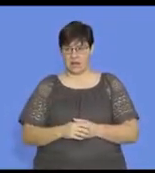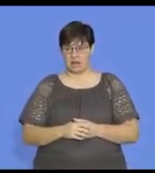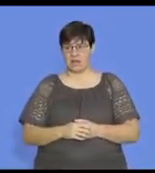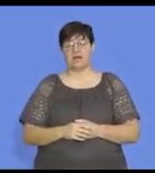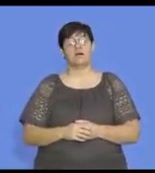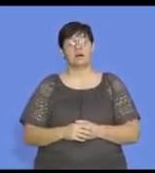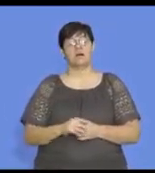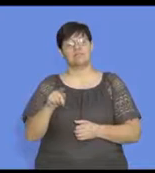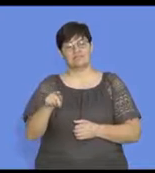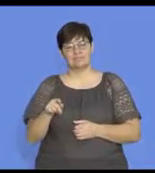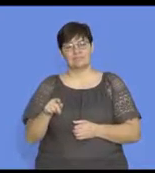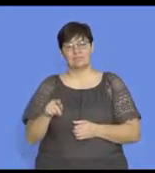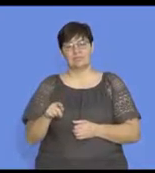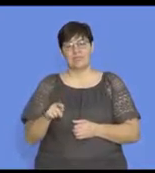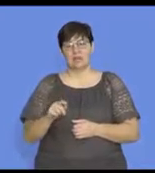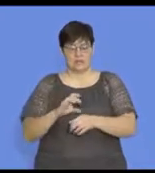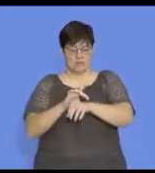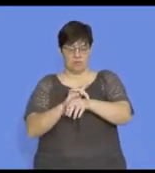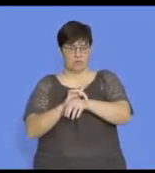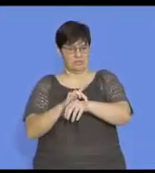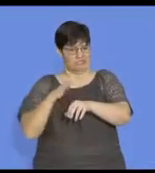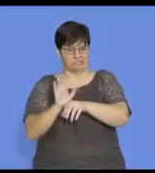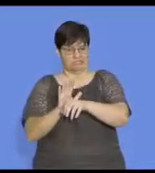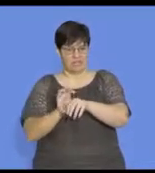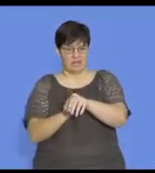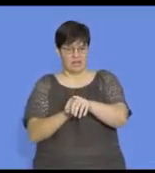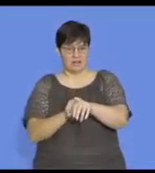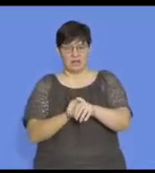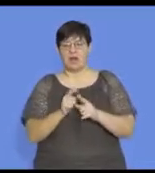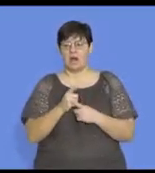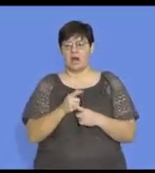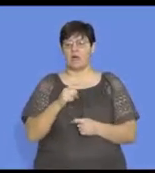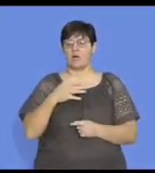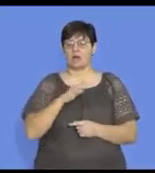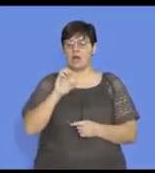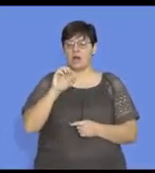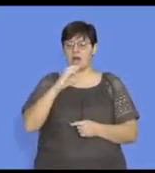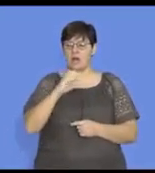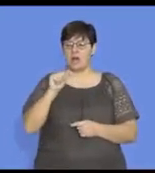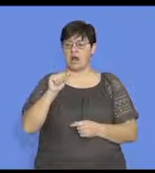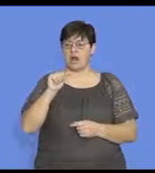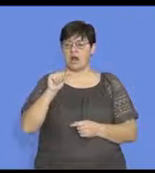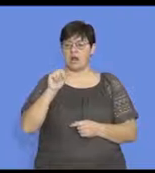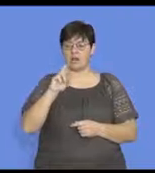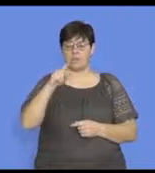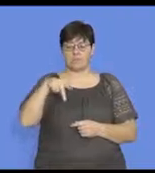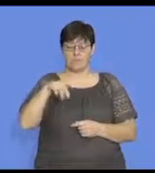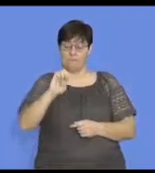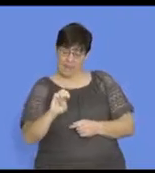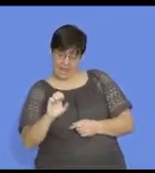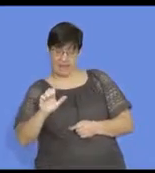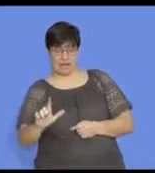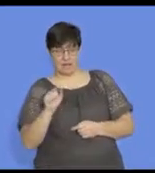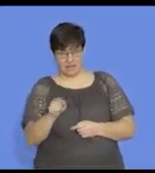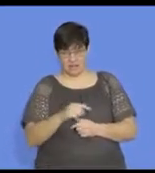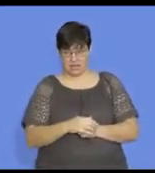are the bones of your wrist. All right, so when we have the female gamete, the female reproductive, she's made of all of